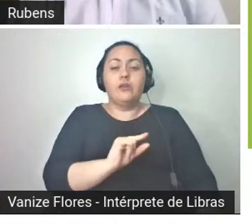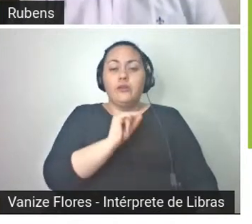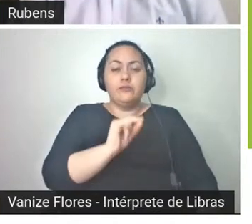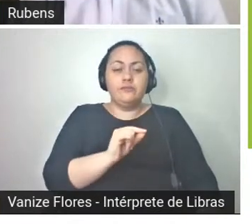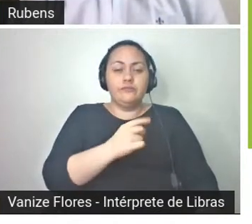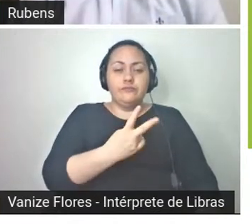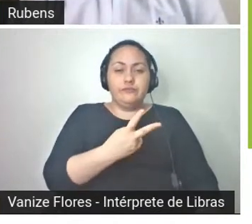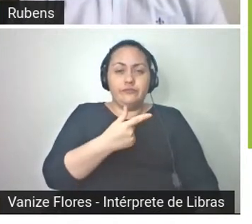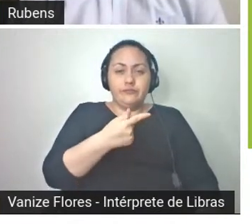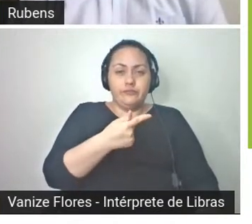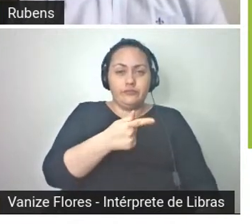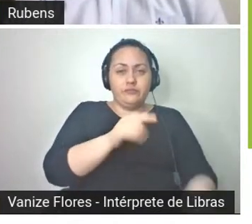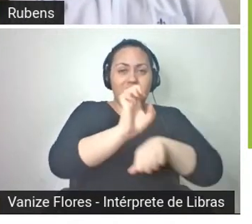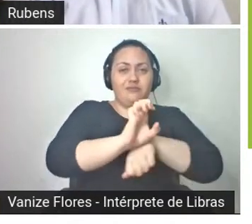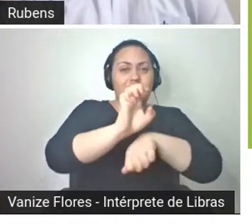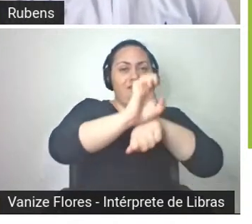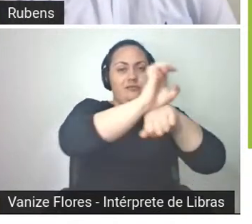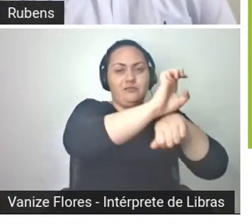27 estados e